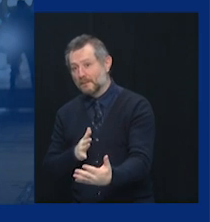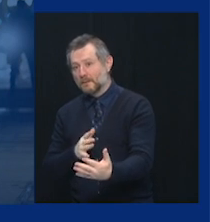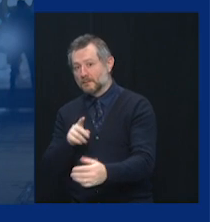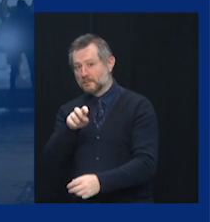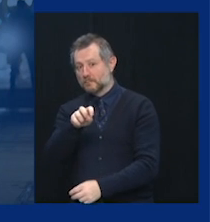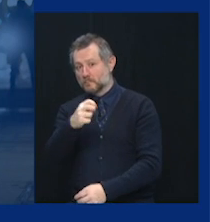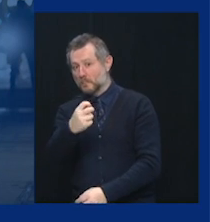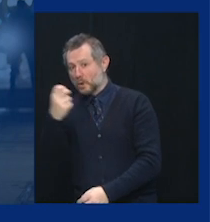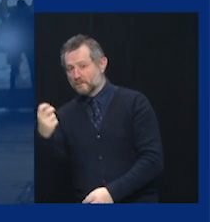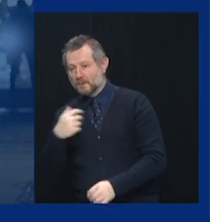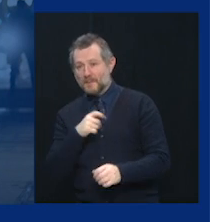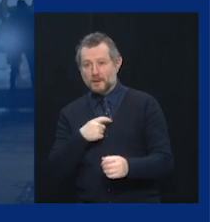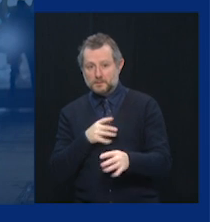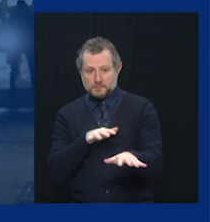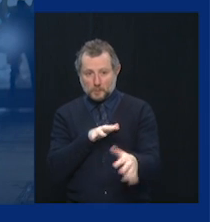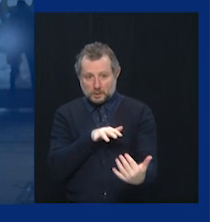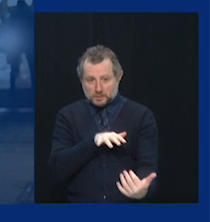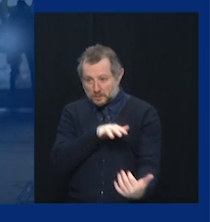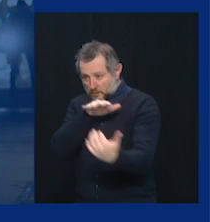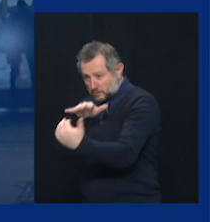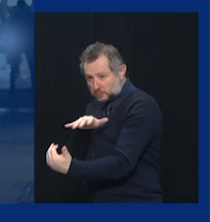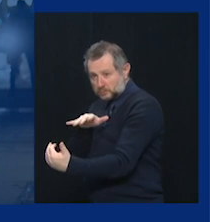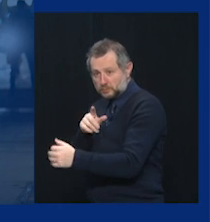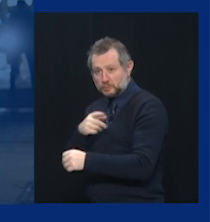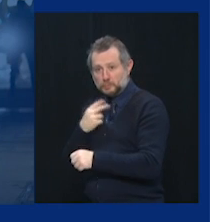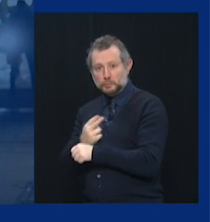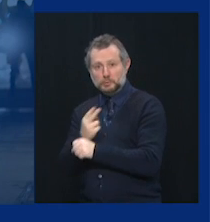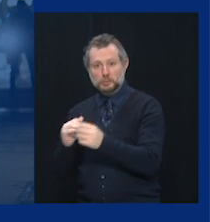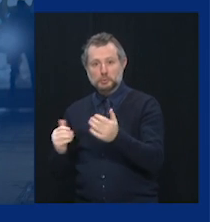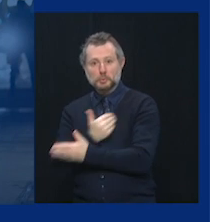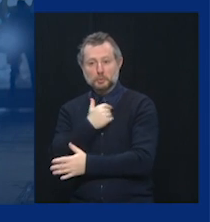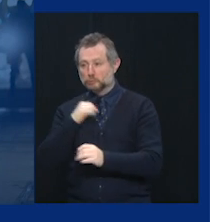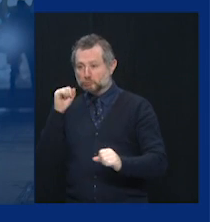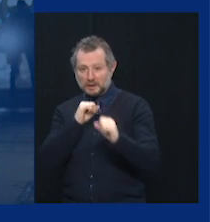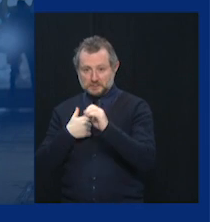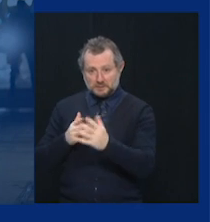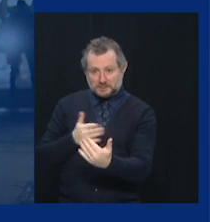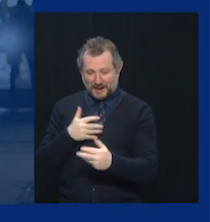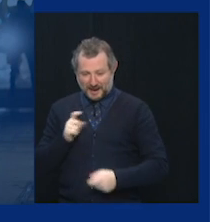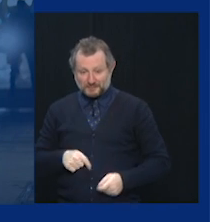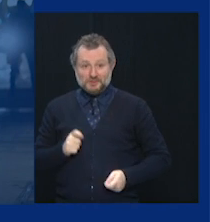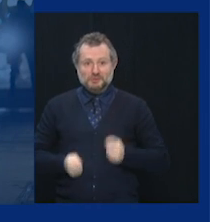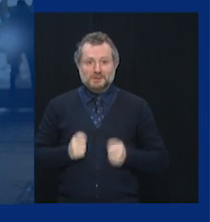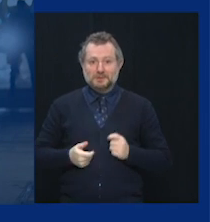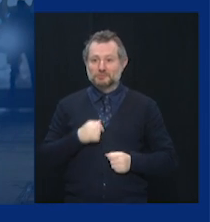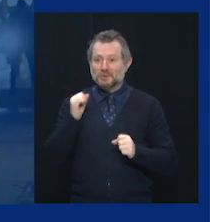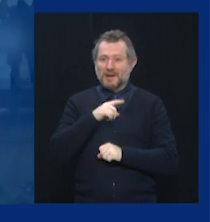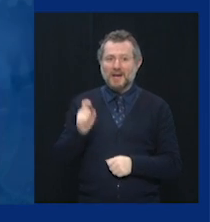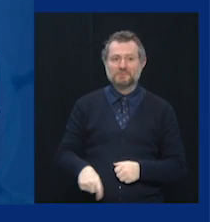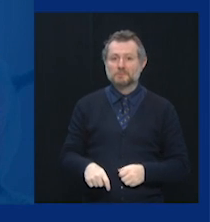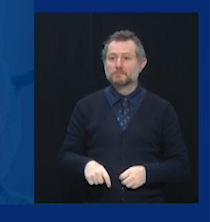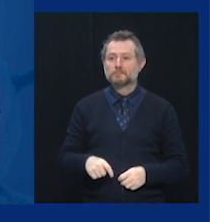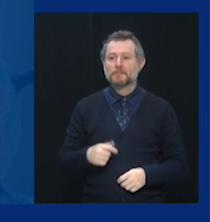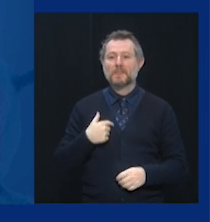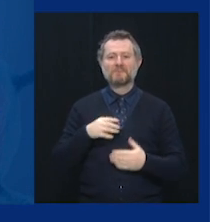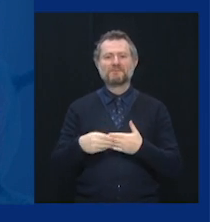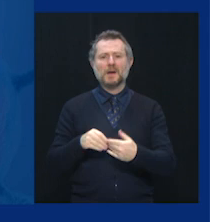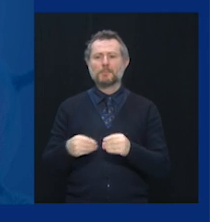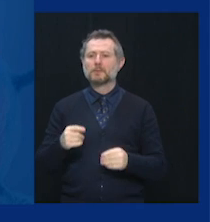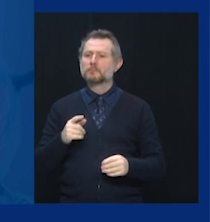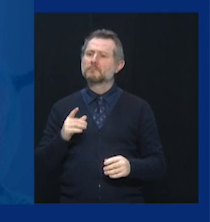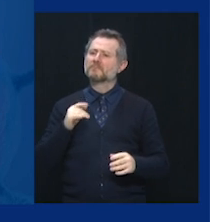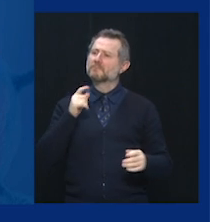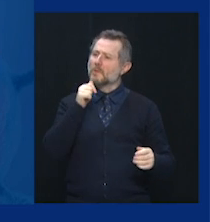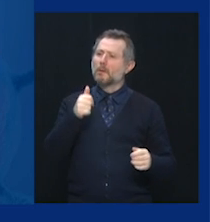They try a new tactic, you try a new tactic. And that ability to flex and adjust is very